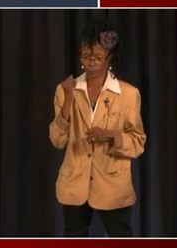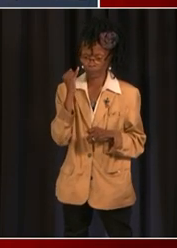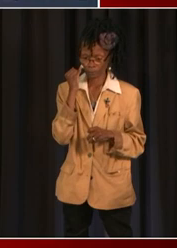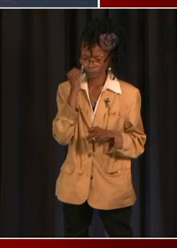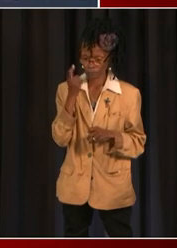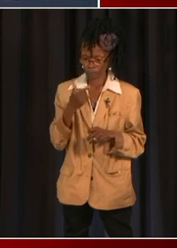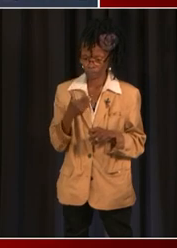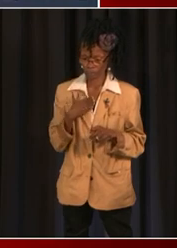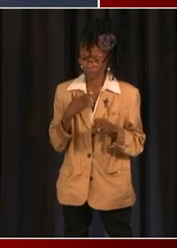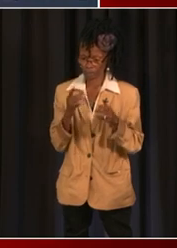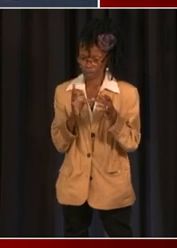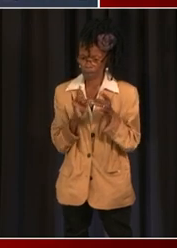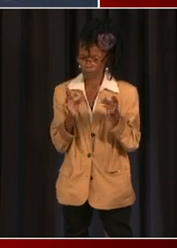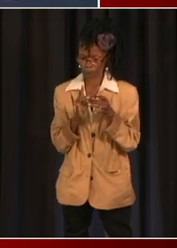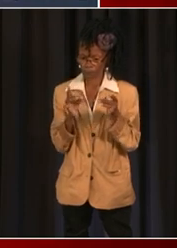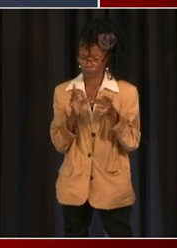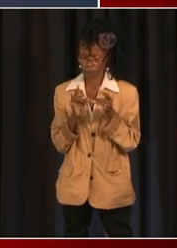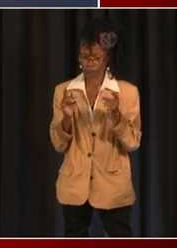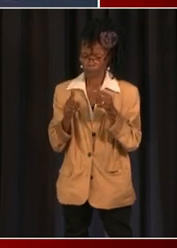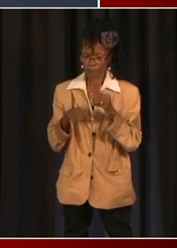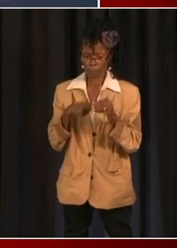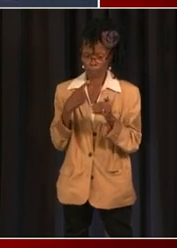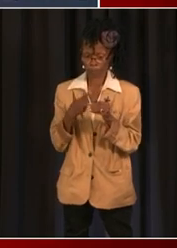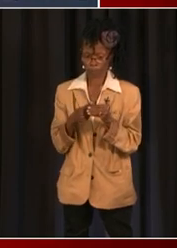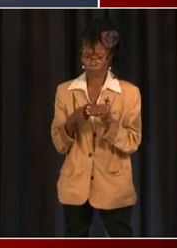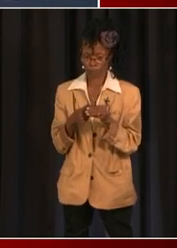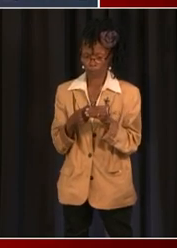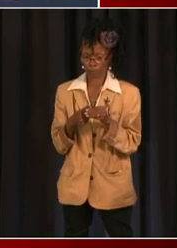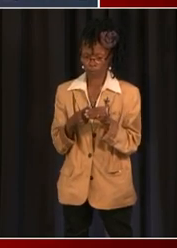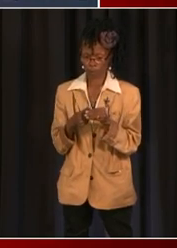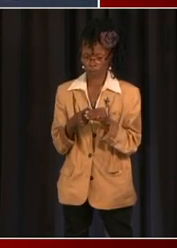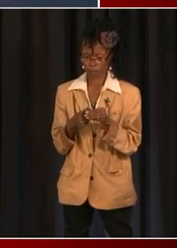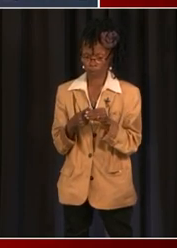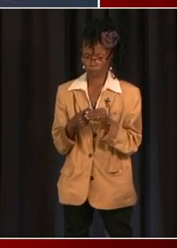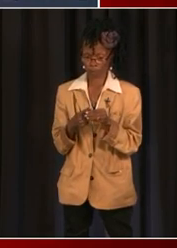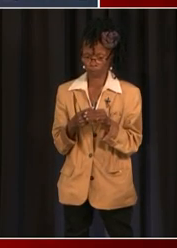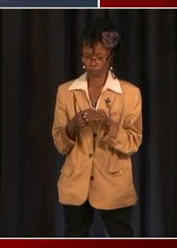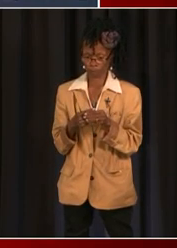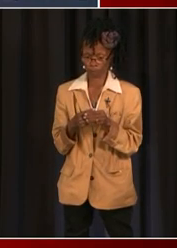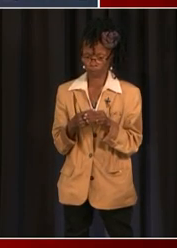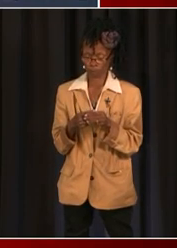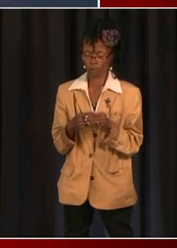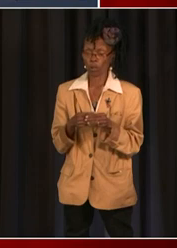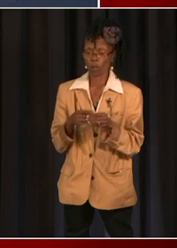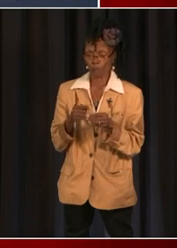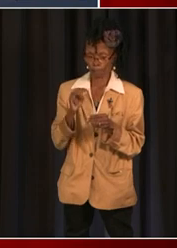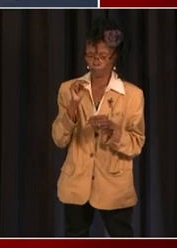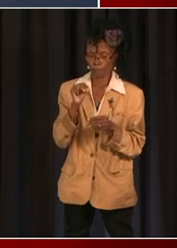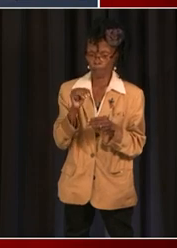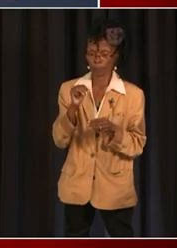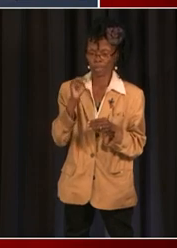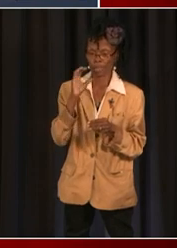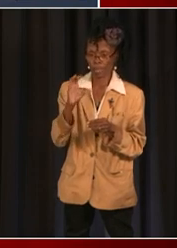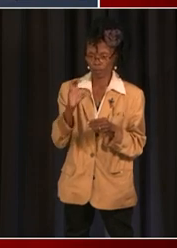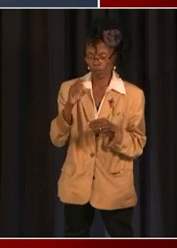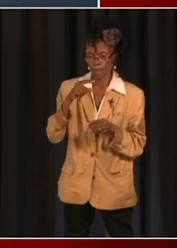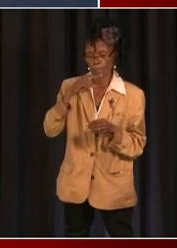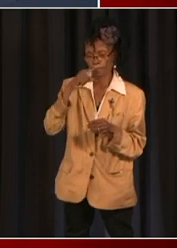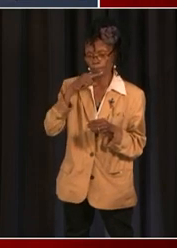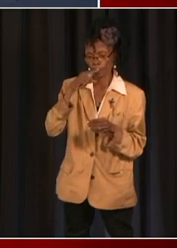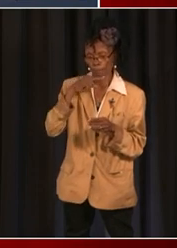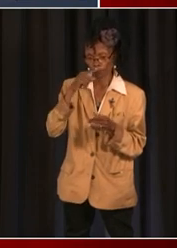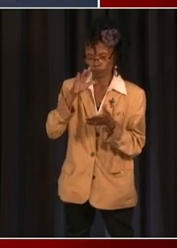the resignation of Dr. Gales in Montgomery County. Sure. So just as every